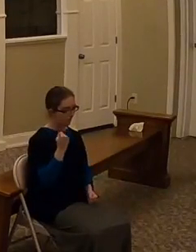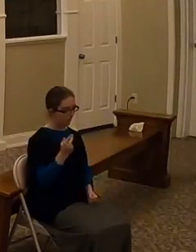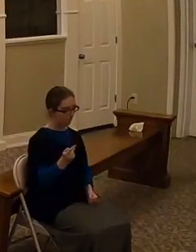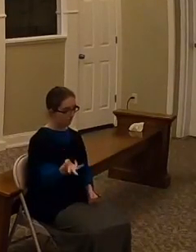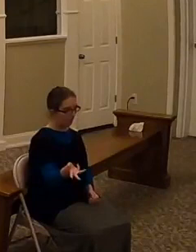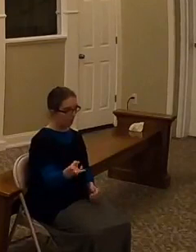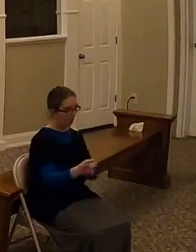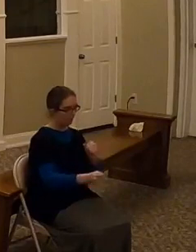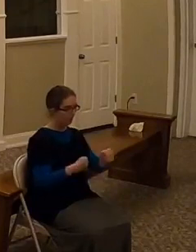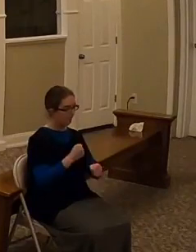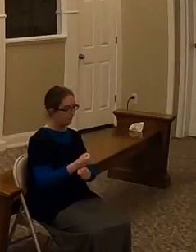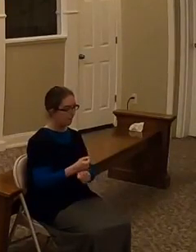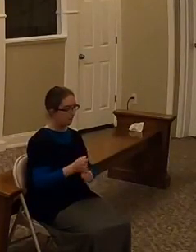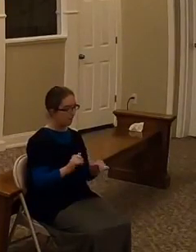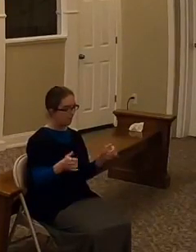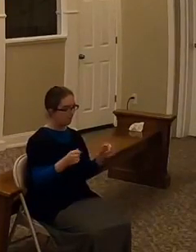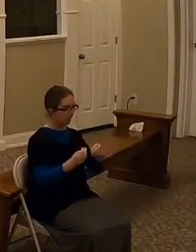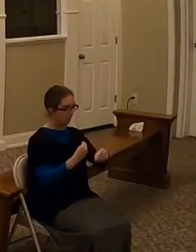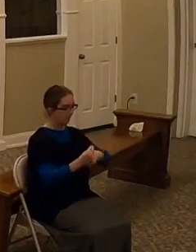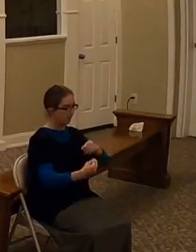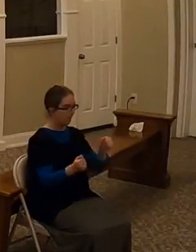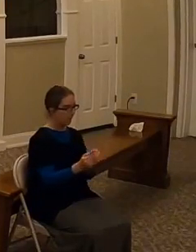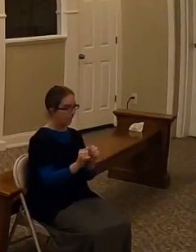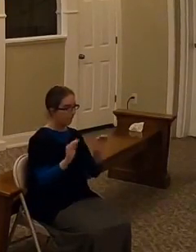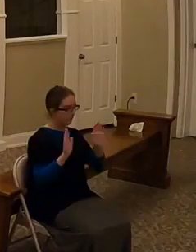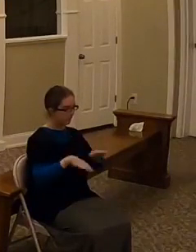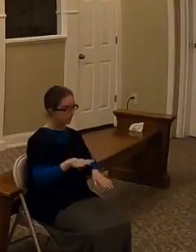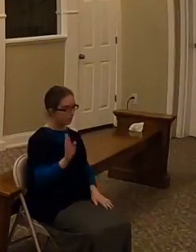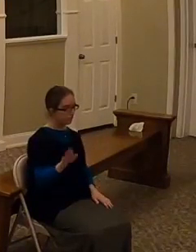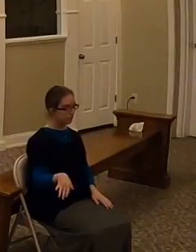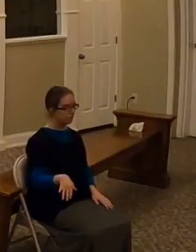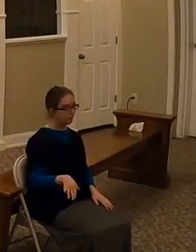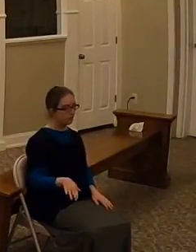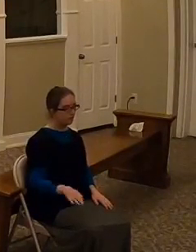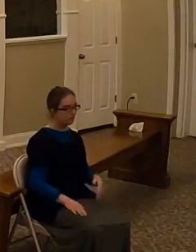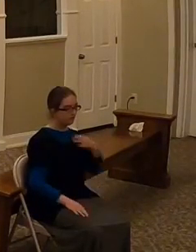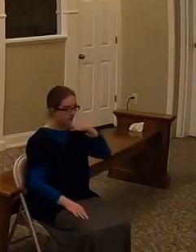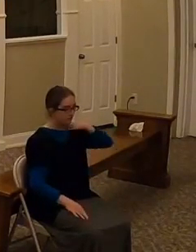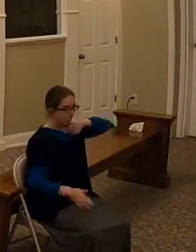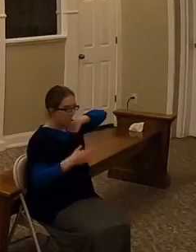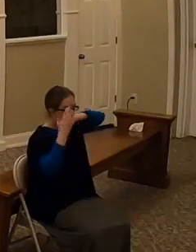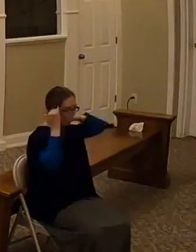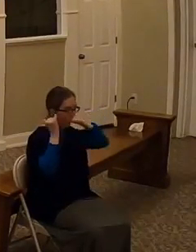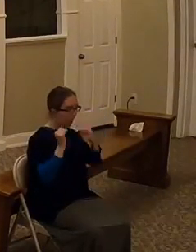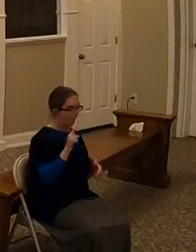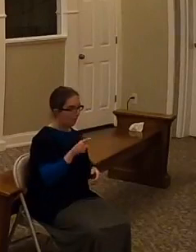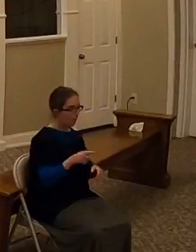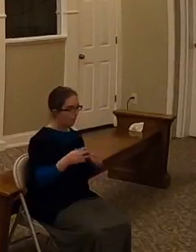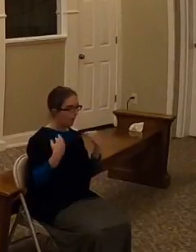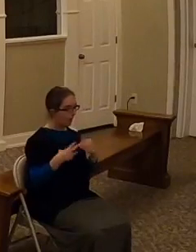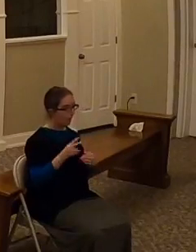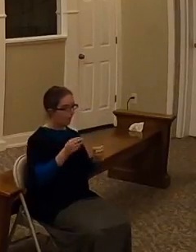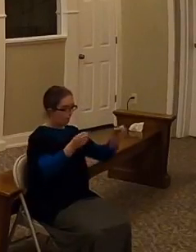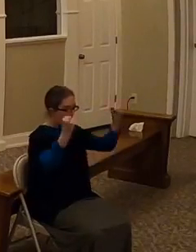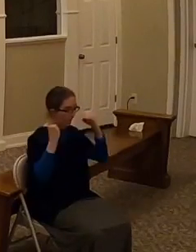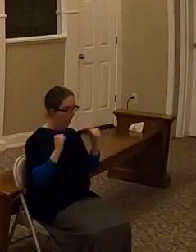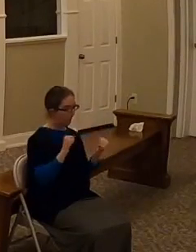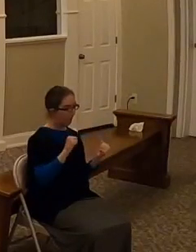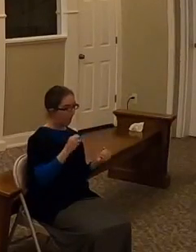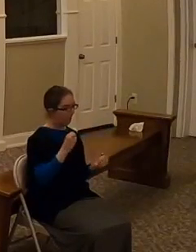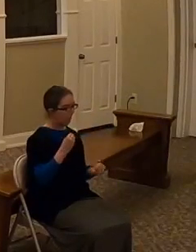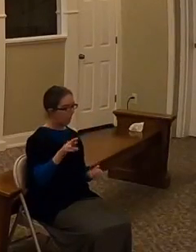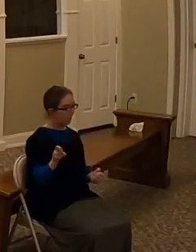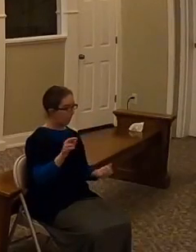people, you know, messing around with kids and doing all kind of crazy stuff. You know why? Because you don't have any power or authority